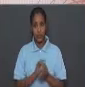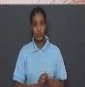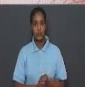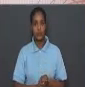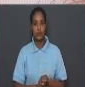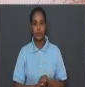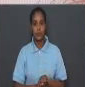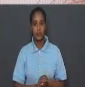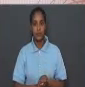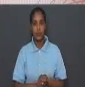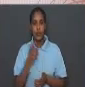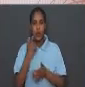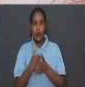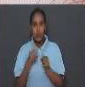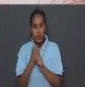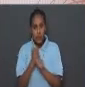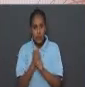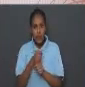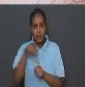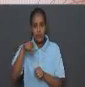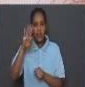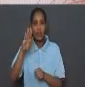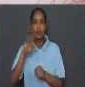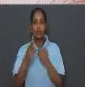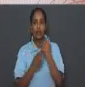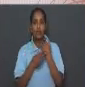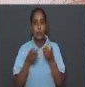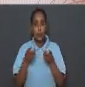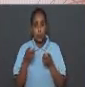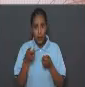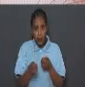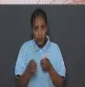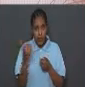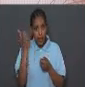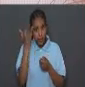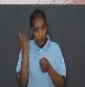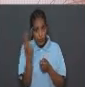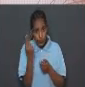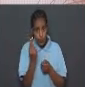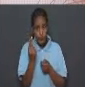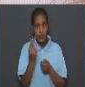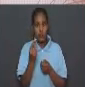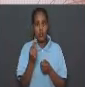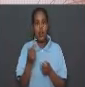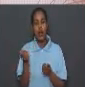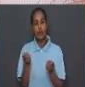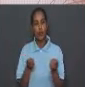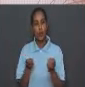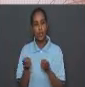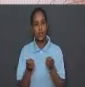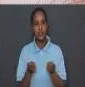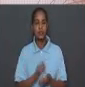Welcome back, students. What makes lead storage batteries ideal for use